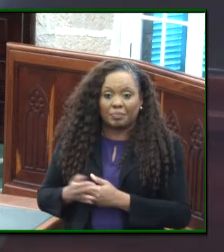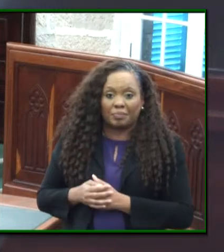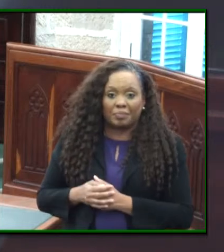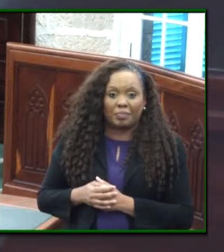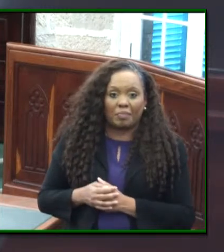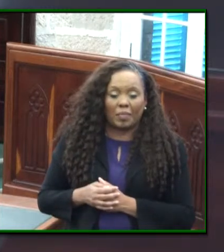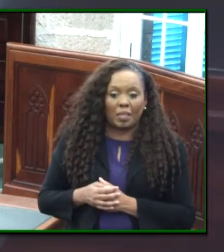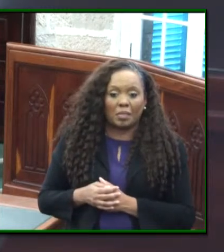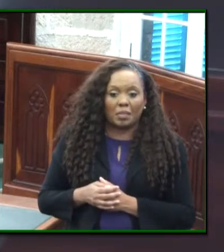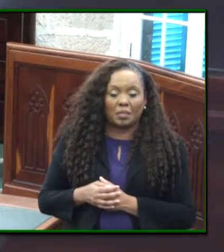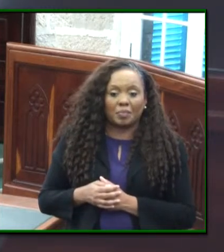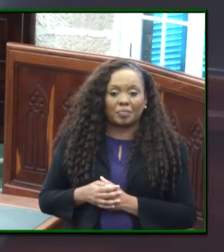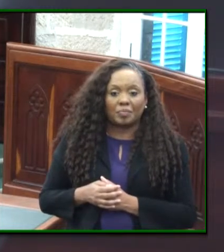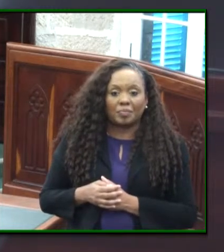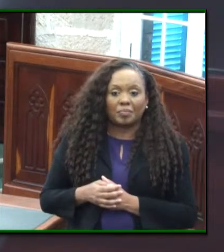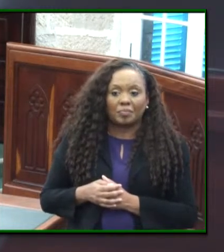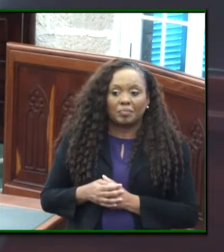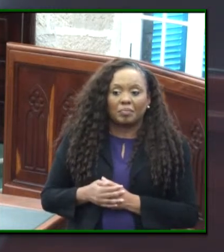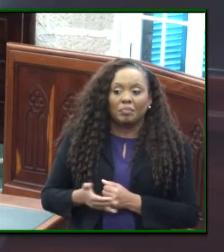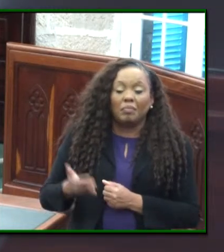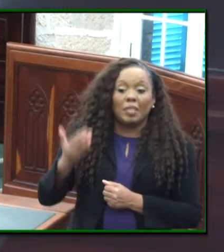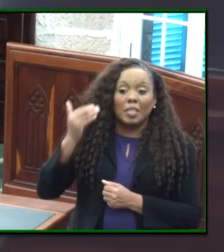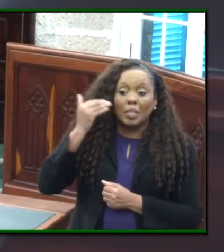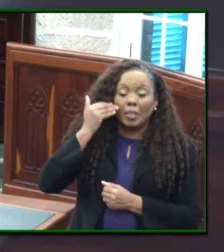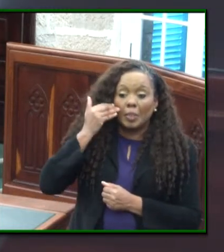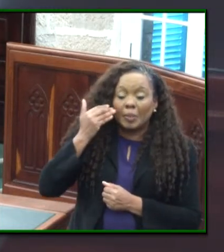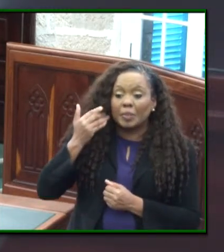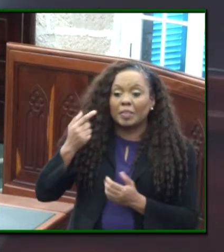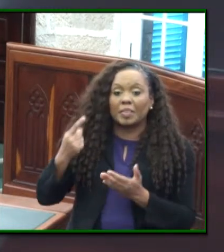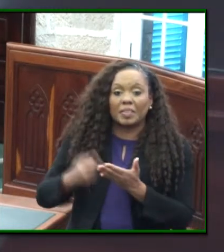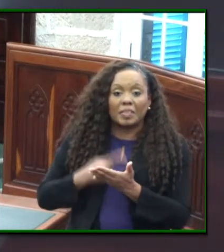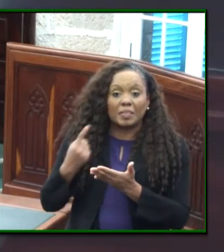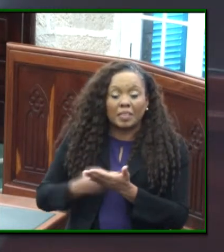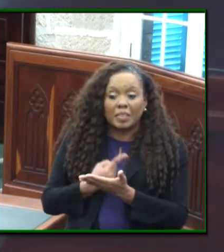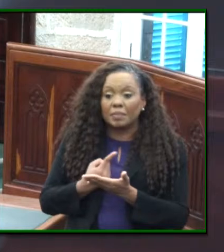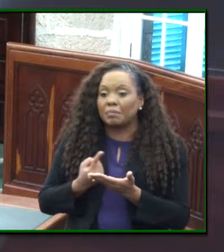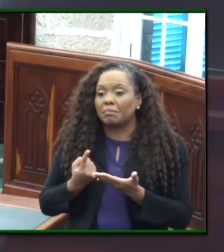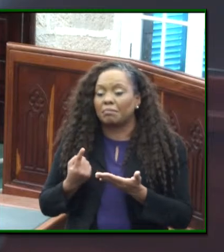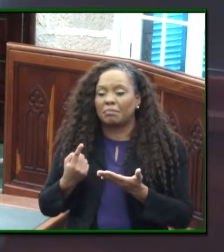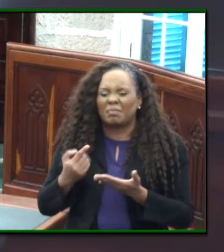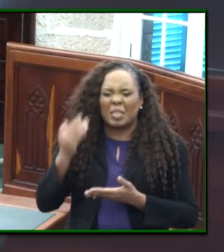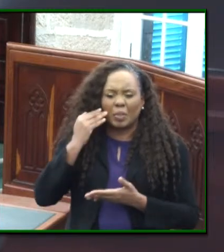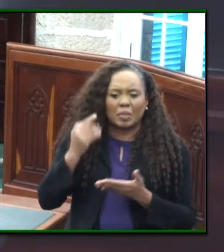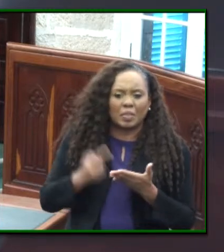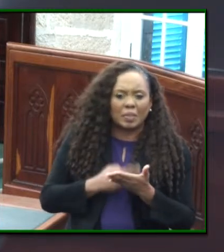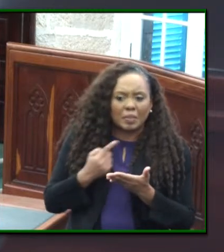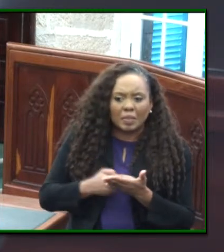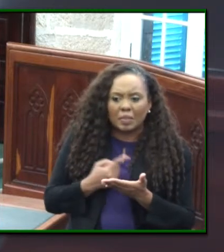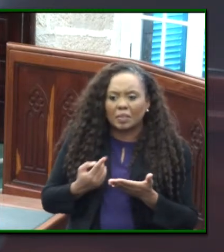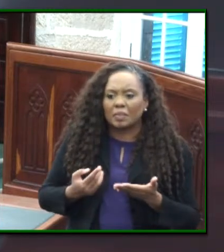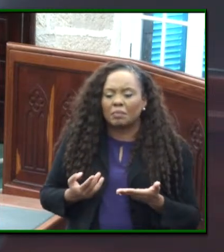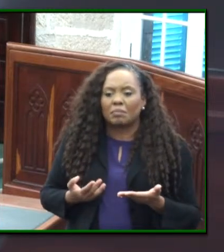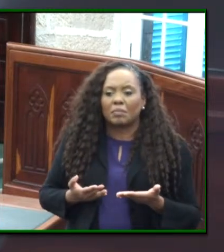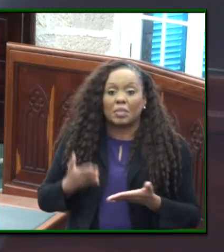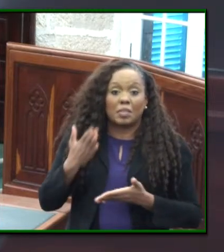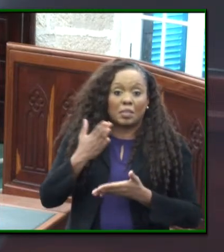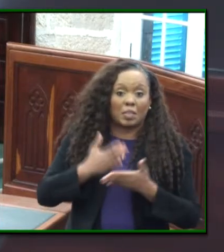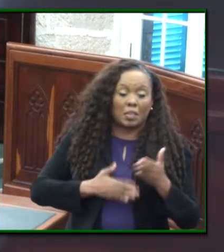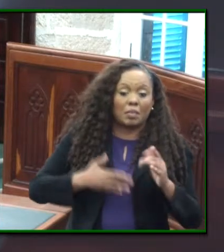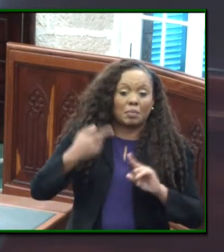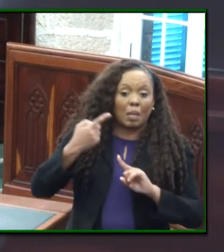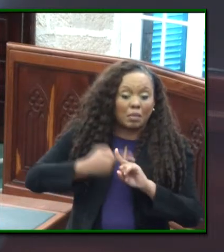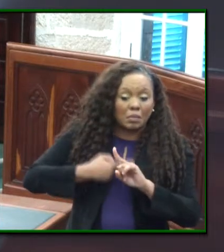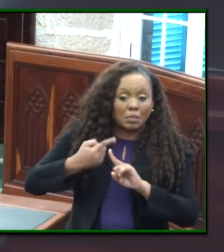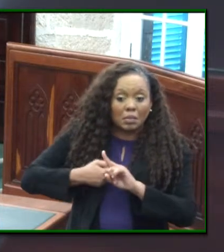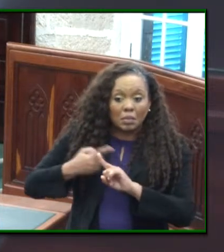it. At some times during our policing year, there are some months